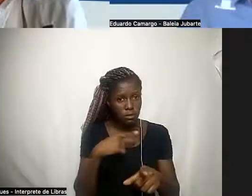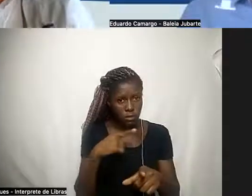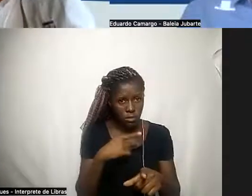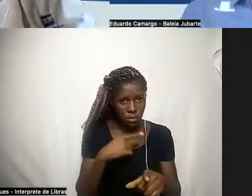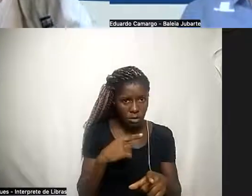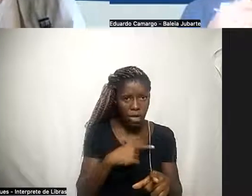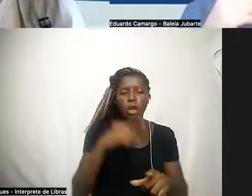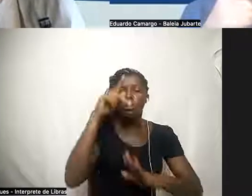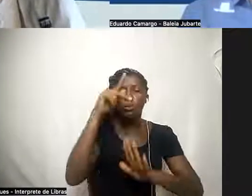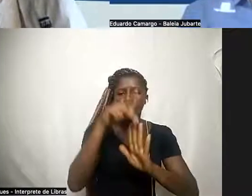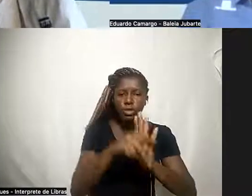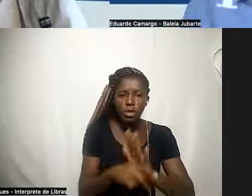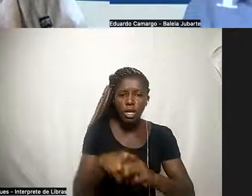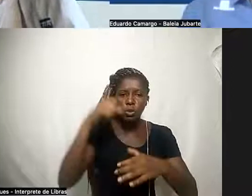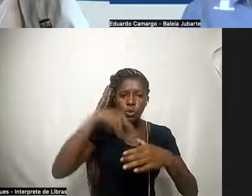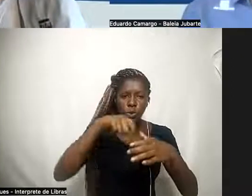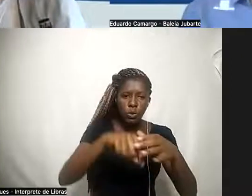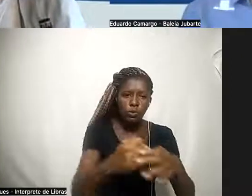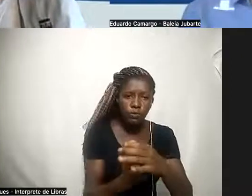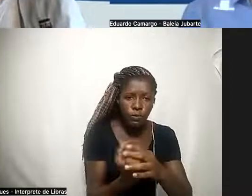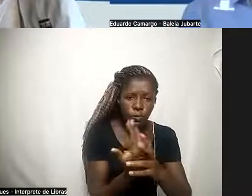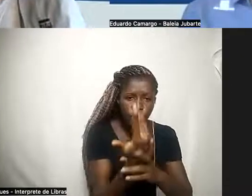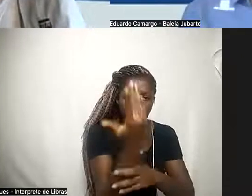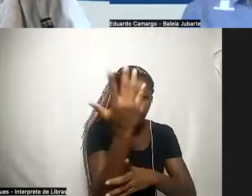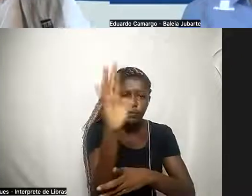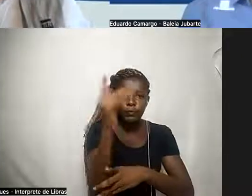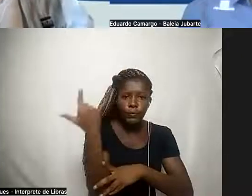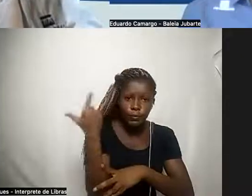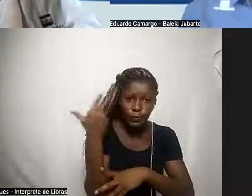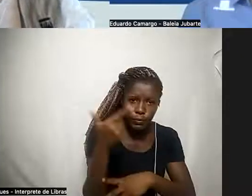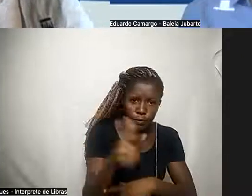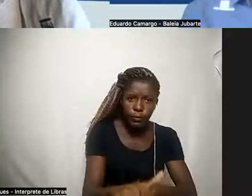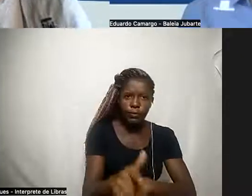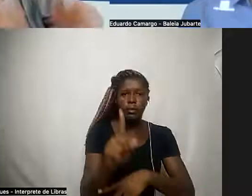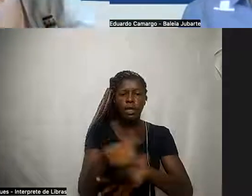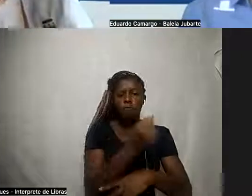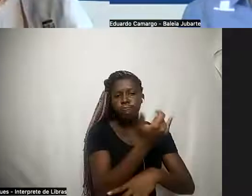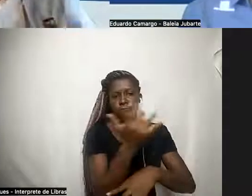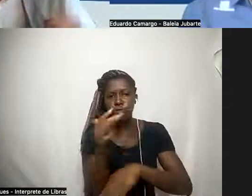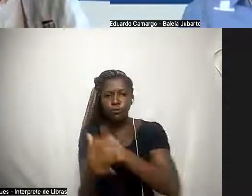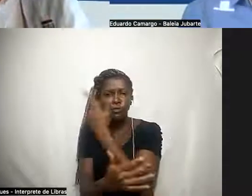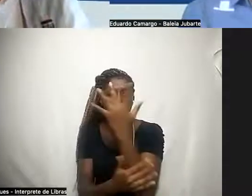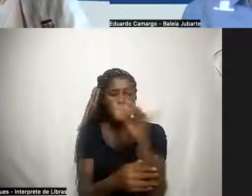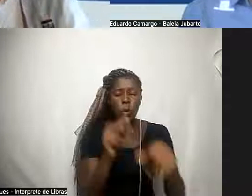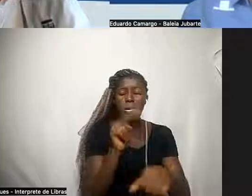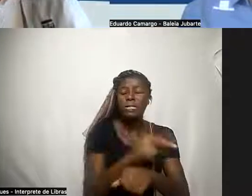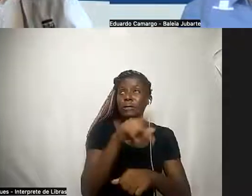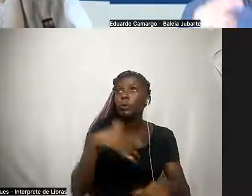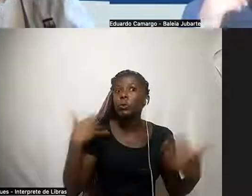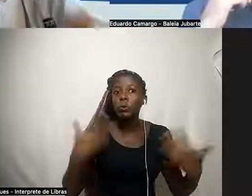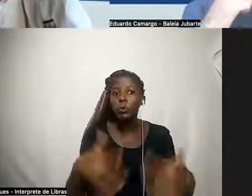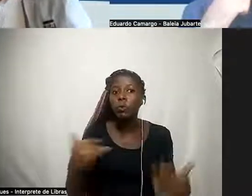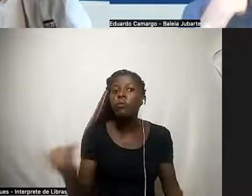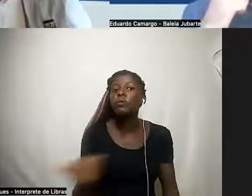Recently, we have been developing a reference network of forests. So our investment is consistent. We think